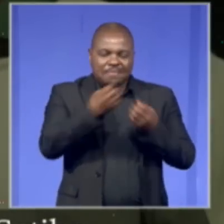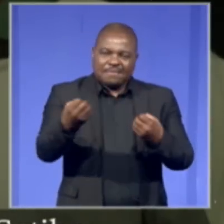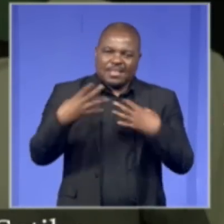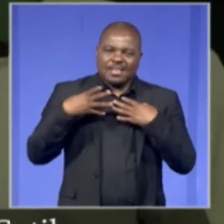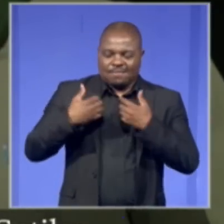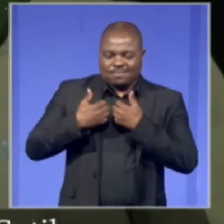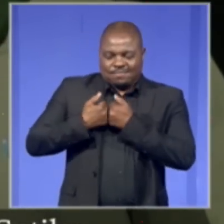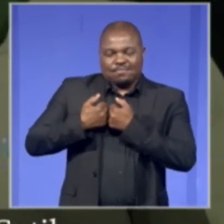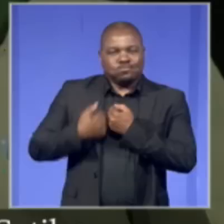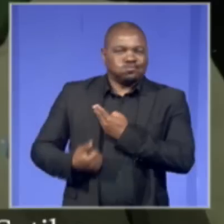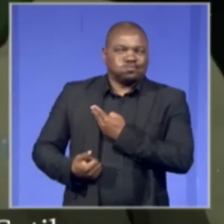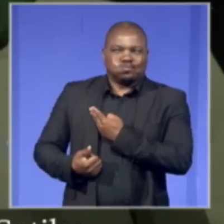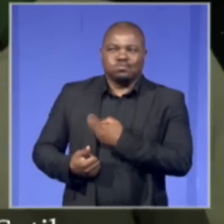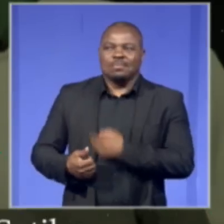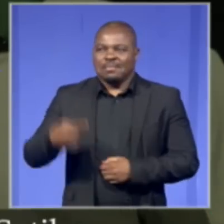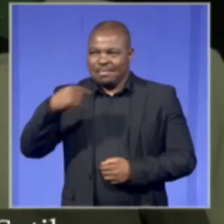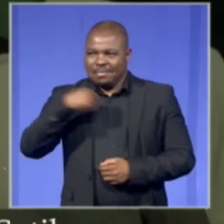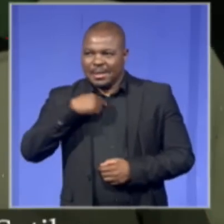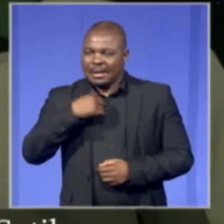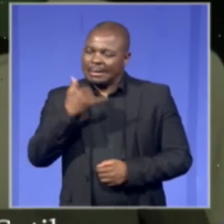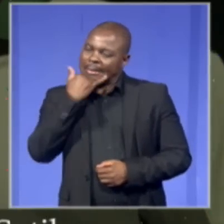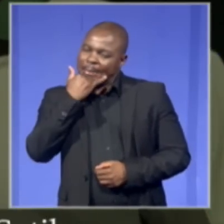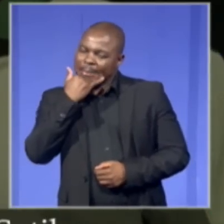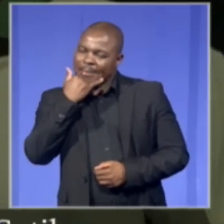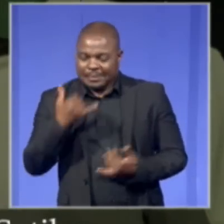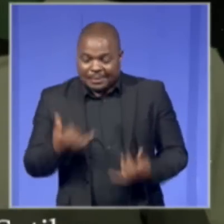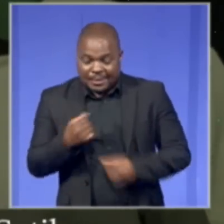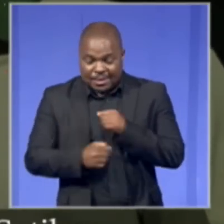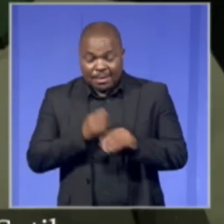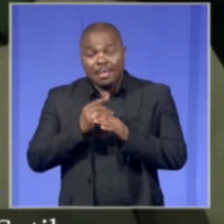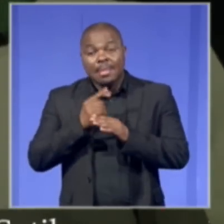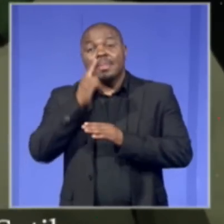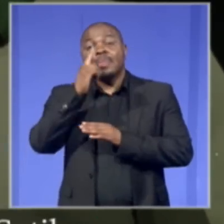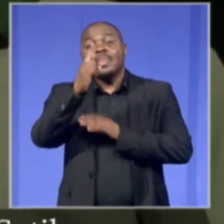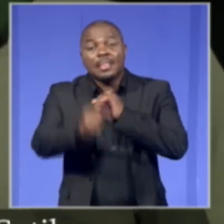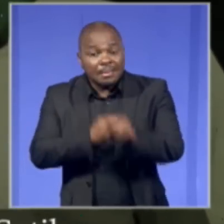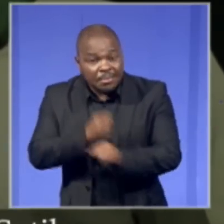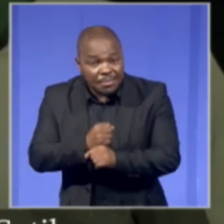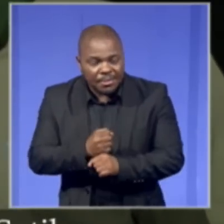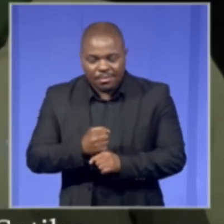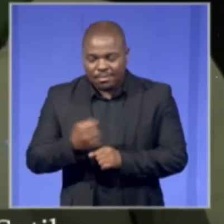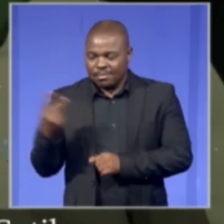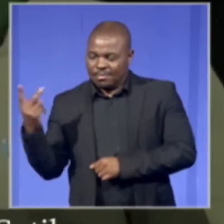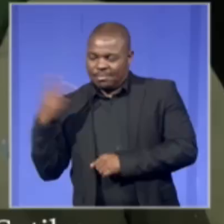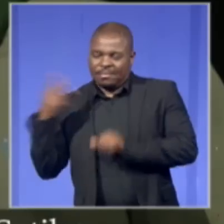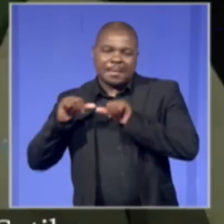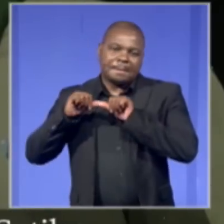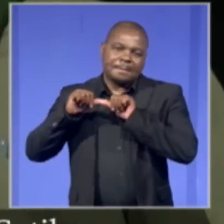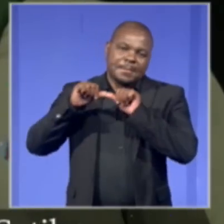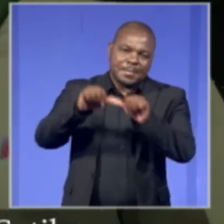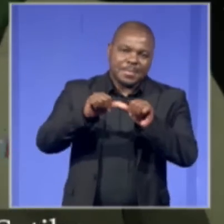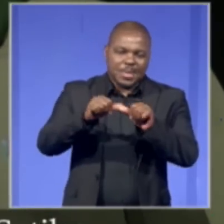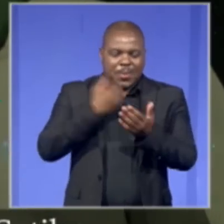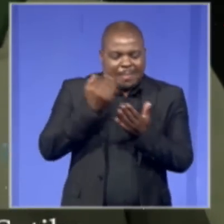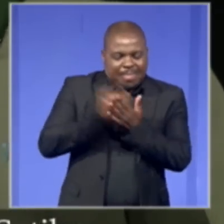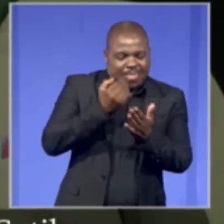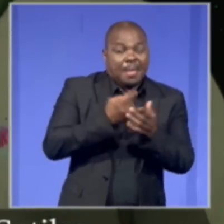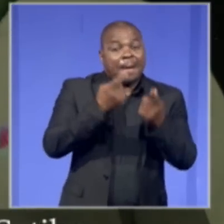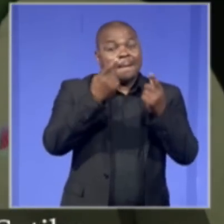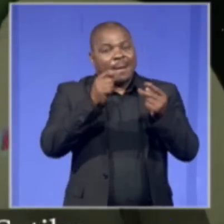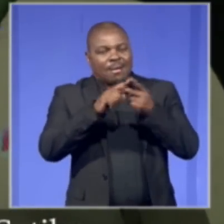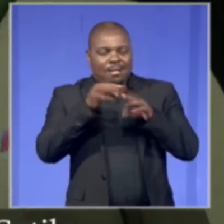a soulmate ke ntwe ke appreciate am for this year and then for ngwago latelang re tswela pele ke ngwago le ngore tsa tšhelete